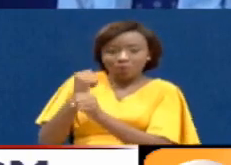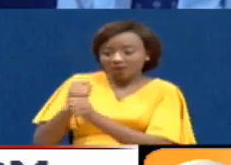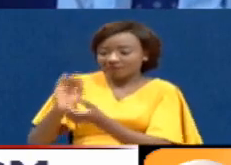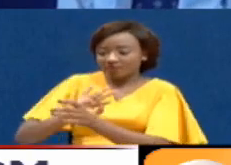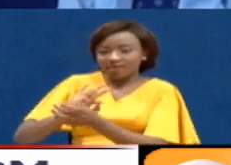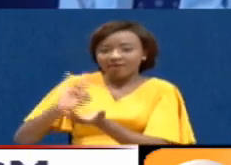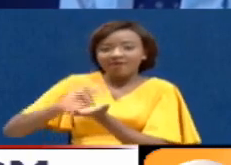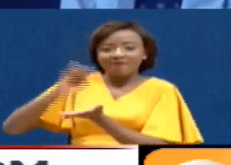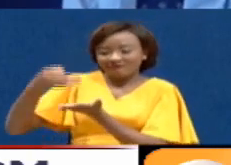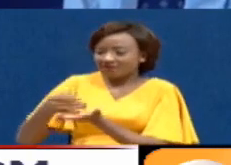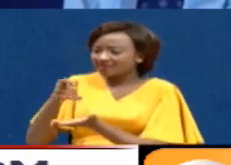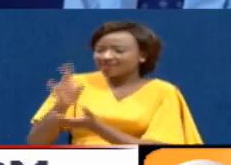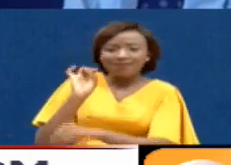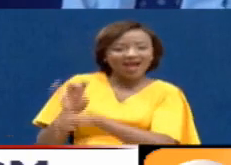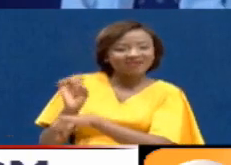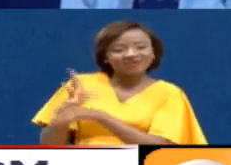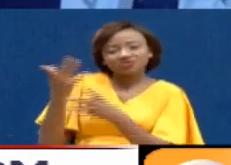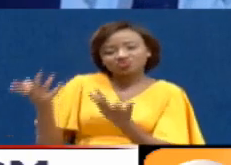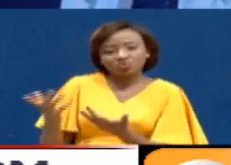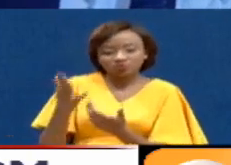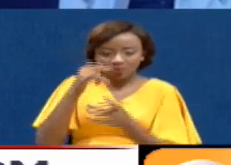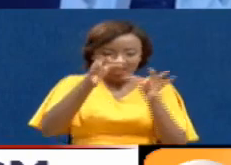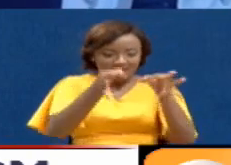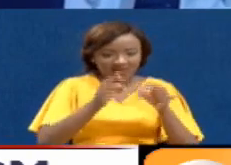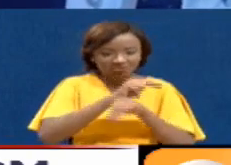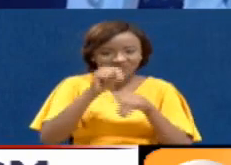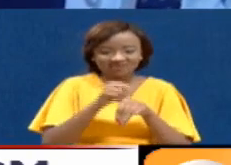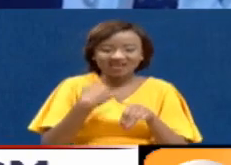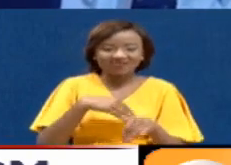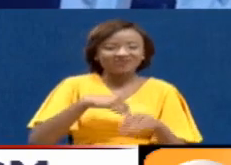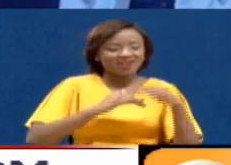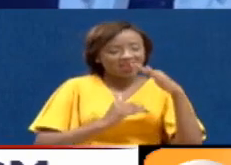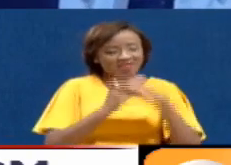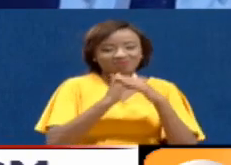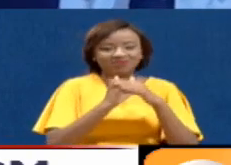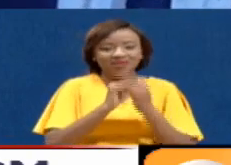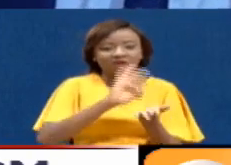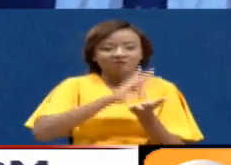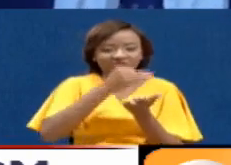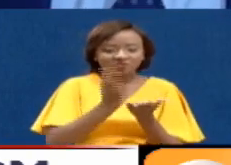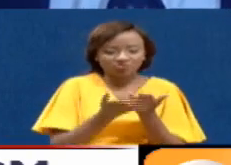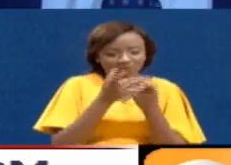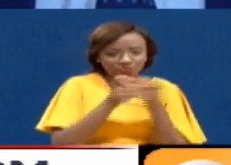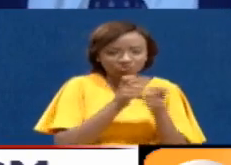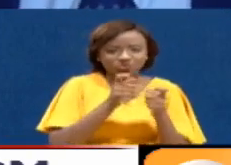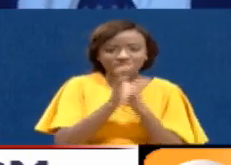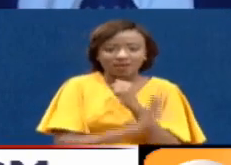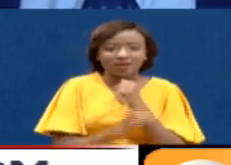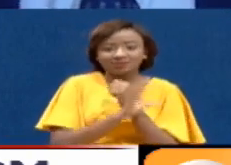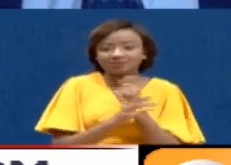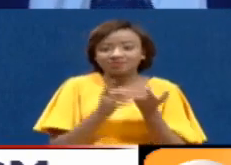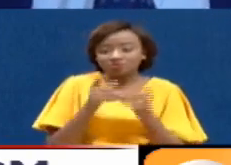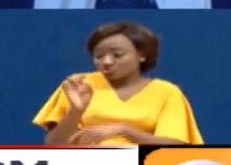help sort the situation, even as National Treasury is struggling with the limited funds that we have to hold this country together at this time?